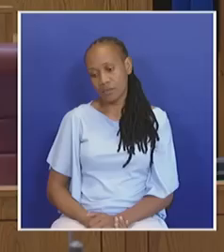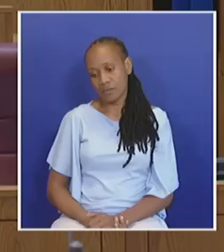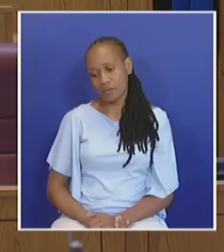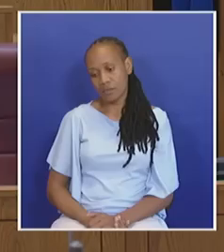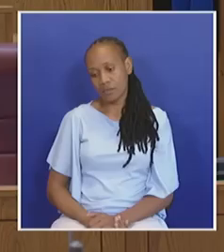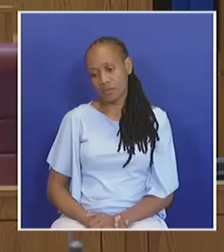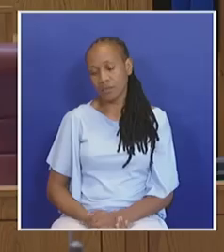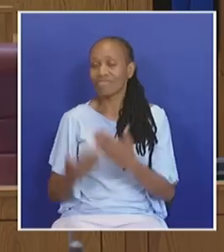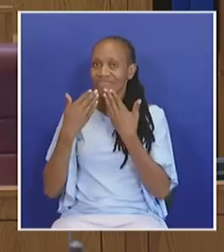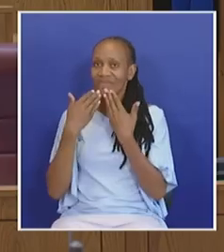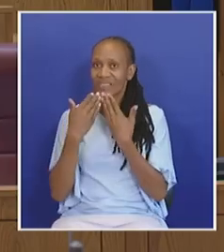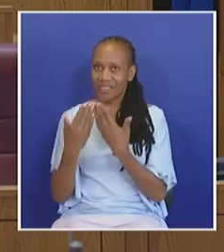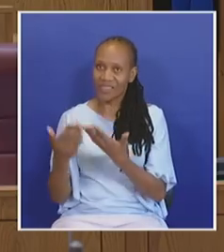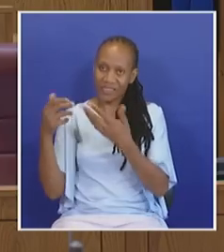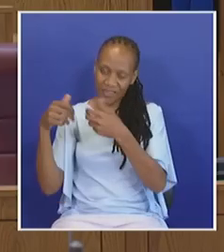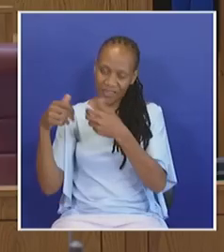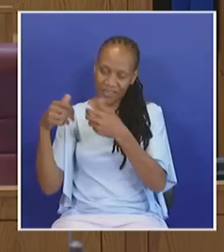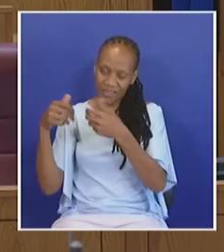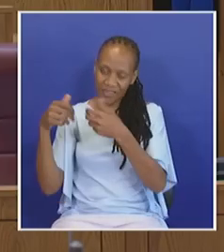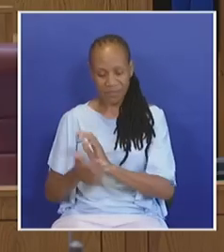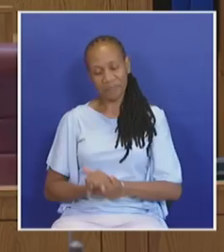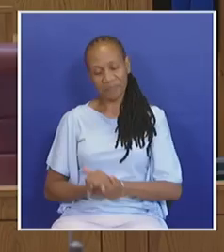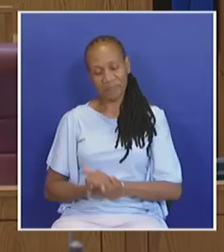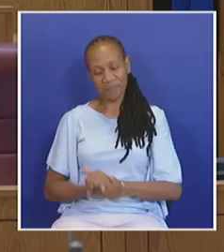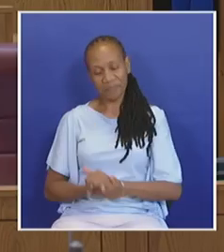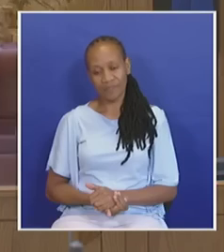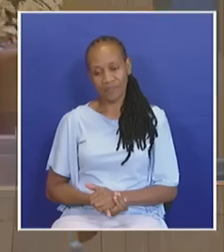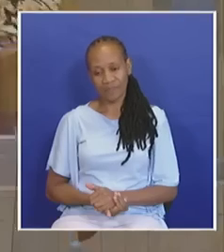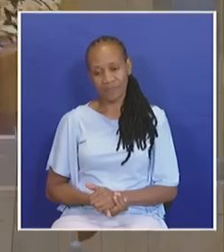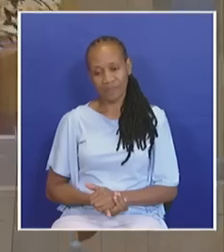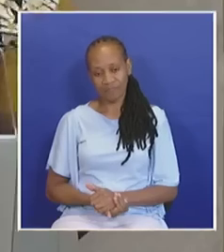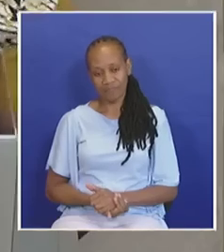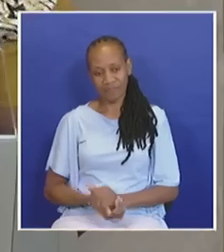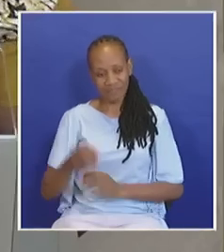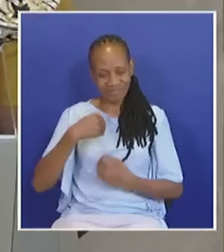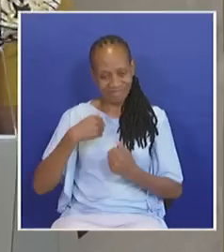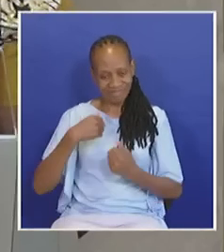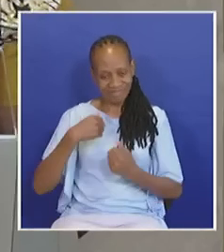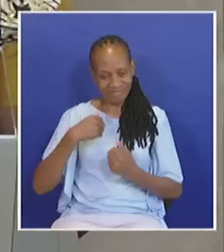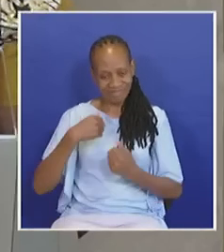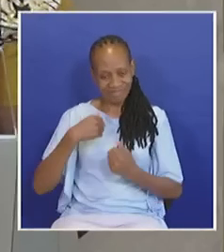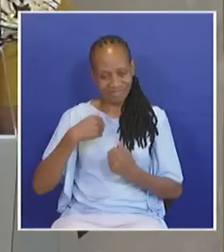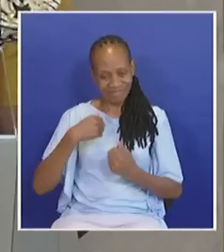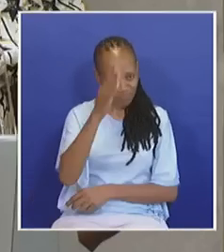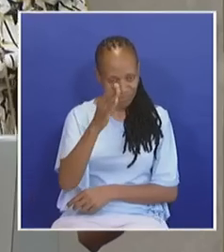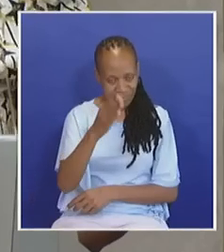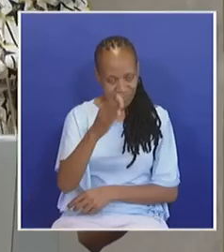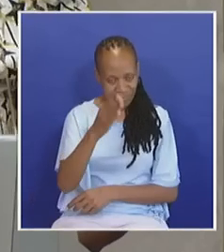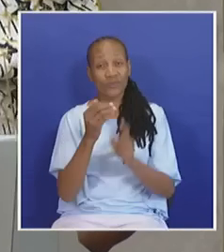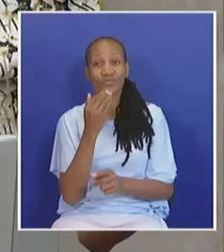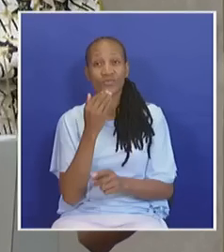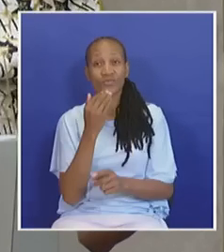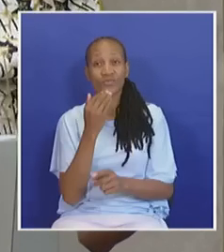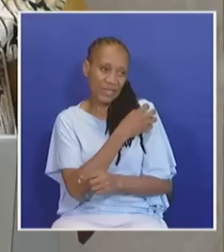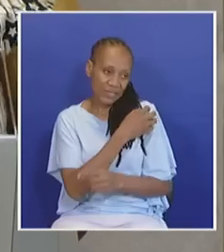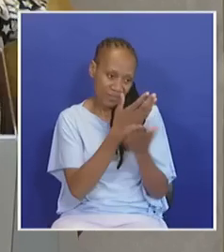Thank you very much, Honorable Chair. My greetings again, especially to the Honorable